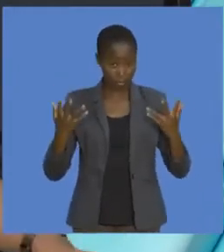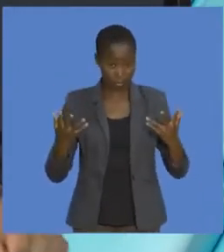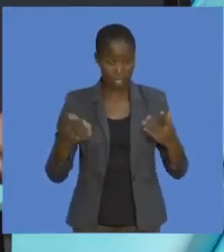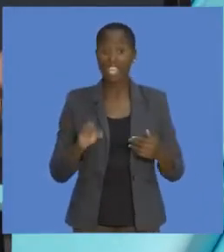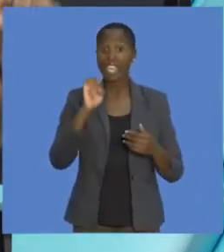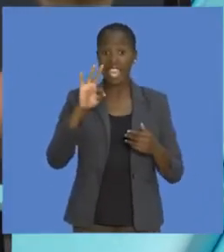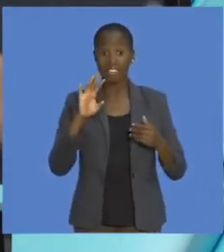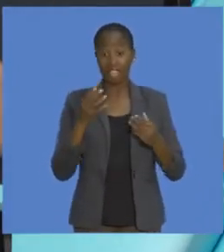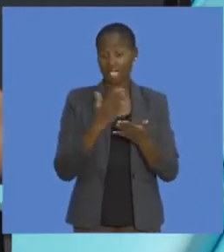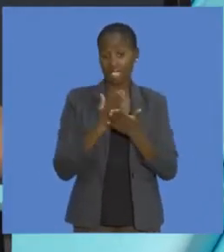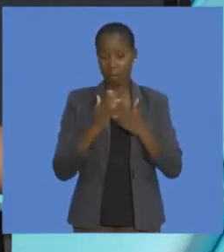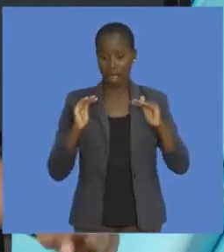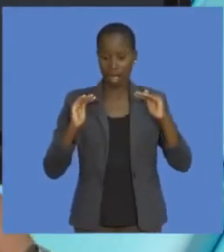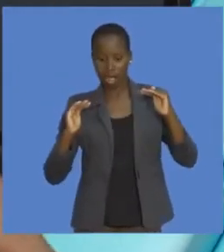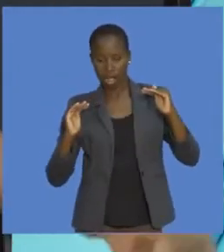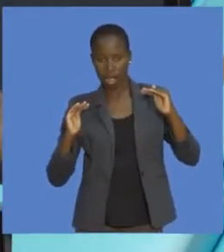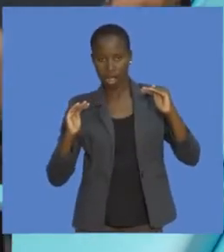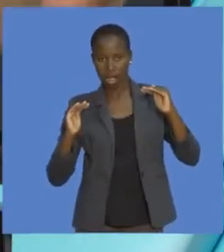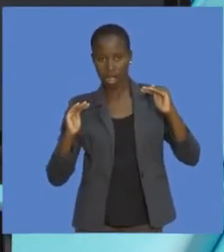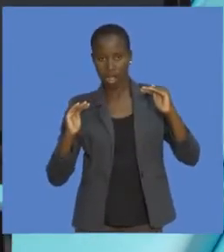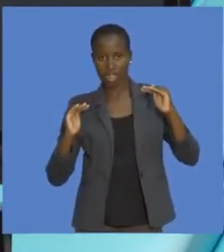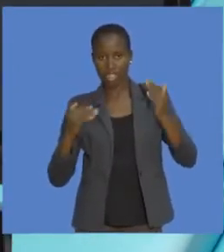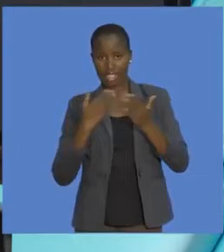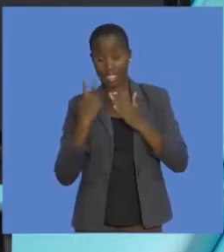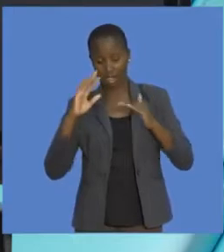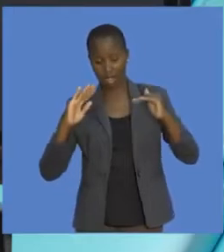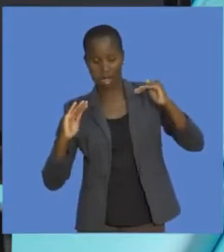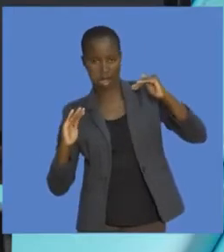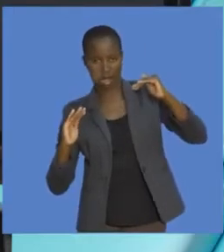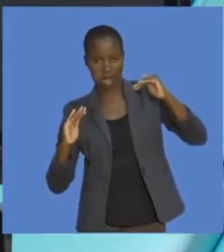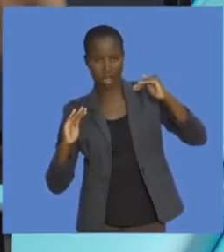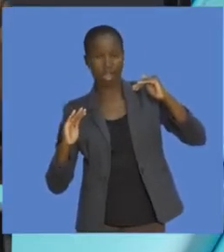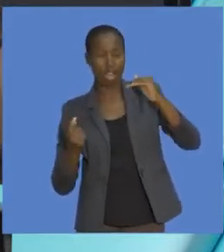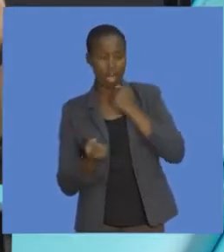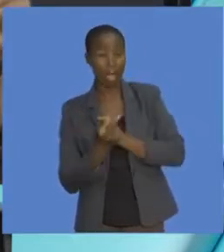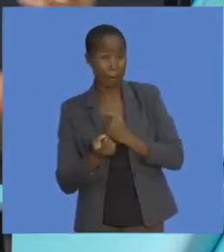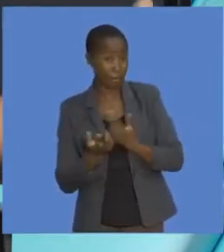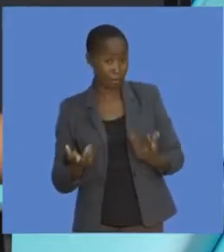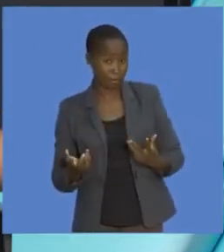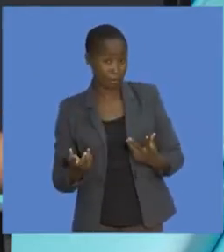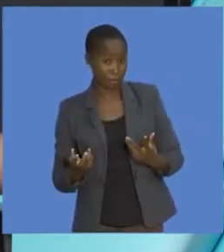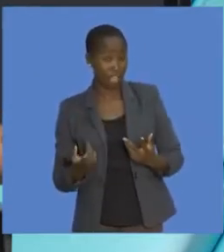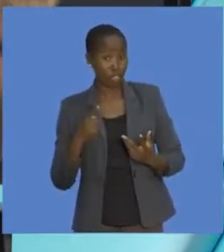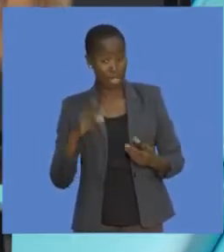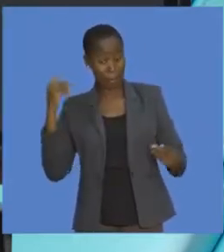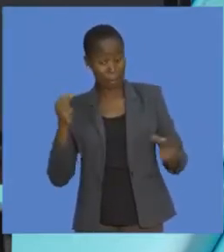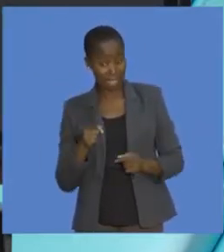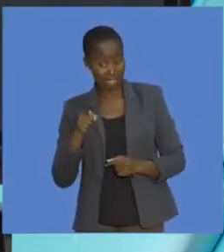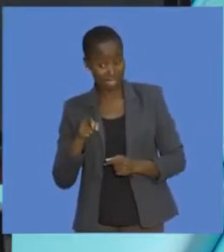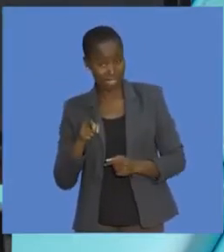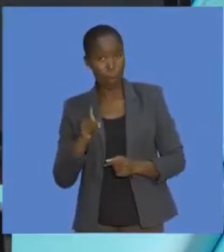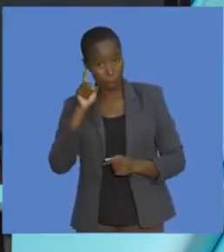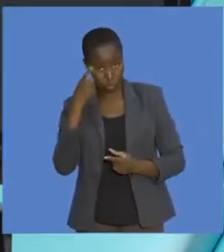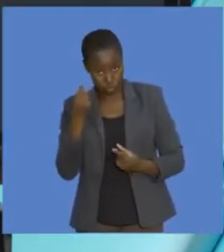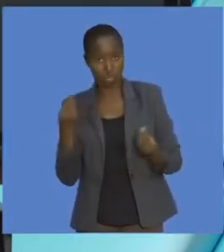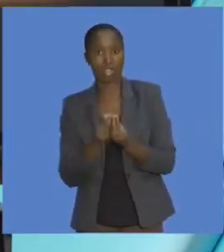find that if it's an unequal balance, you'll find that the seesaw tips in a specific direction and you realize that, oh no, you're going to need to do something